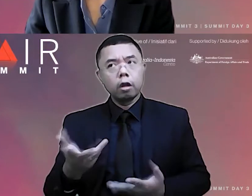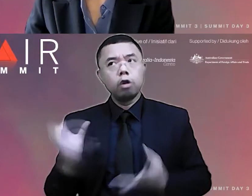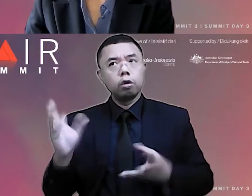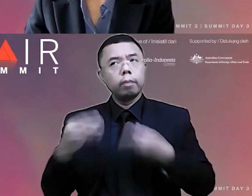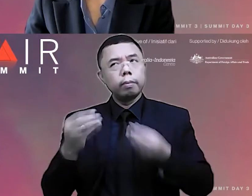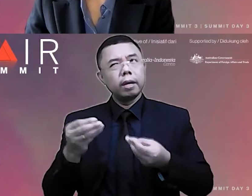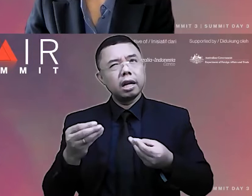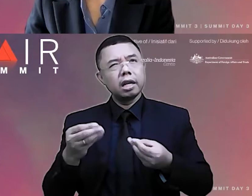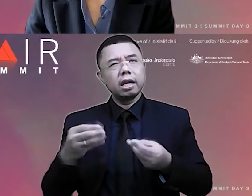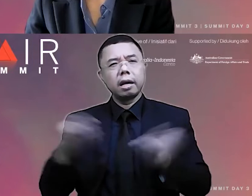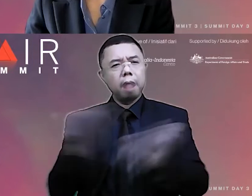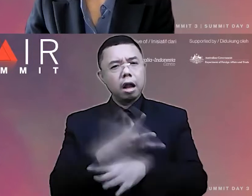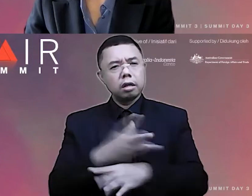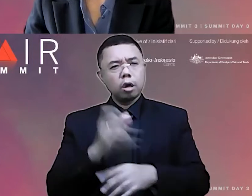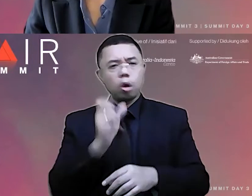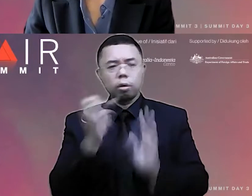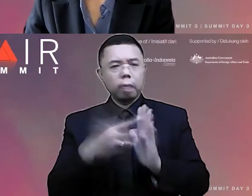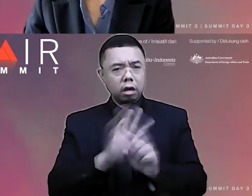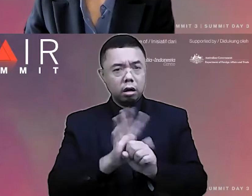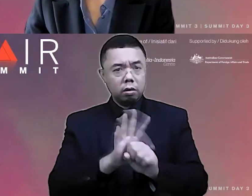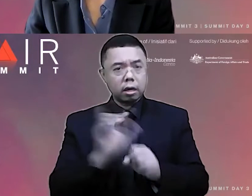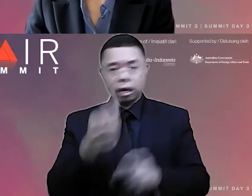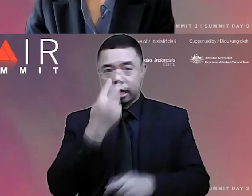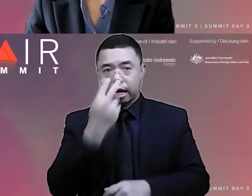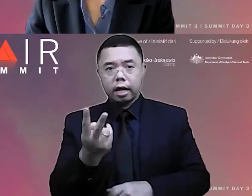2021 National Economic Recovery Program is about